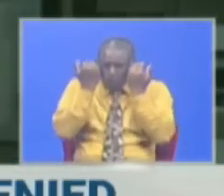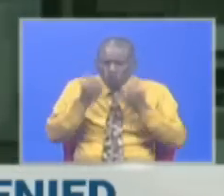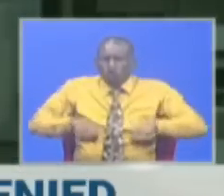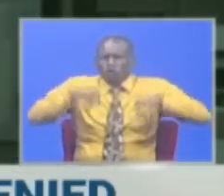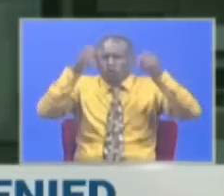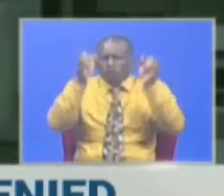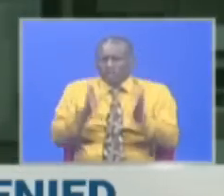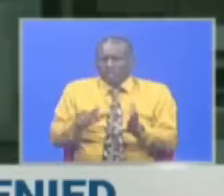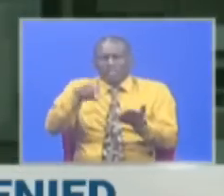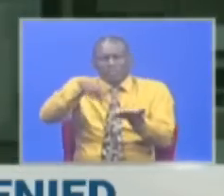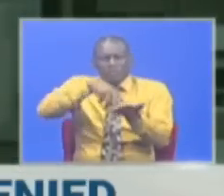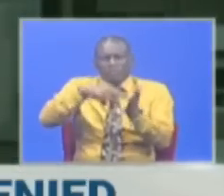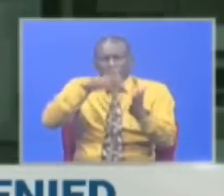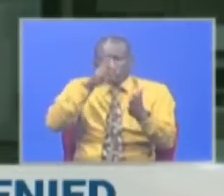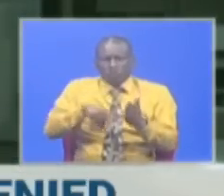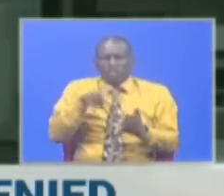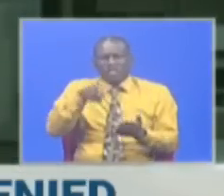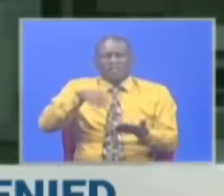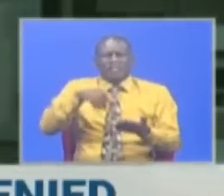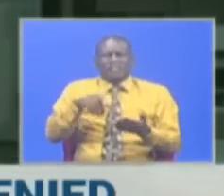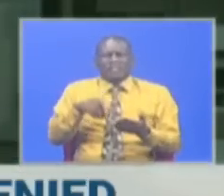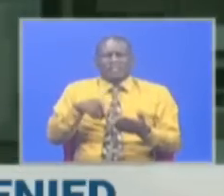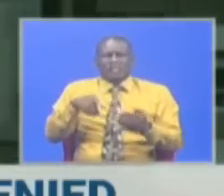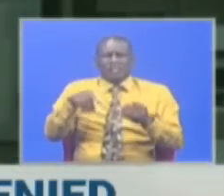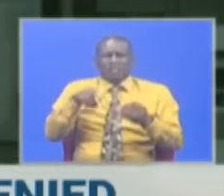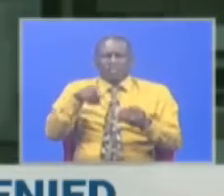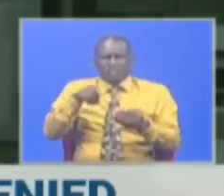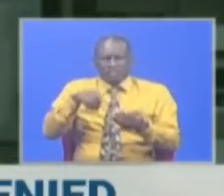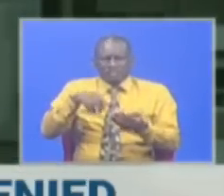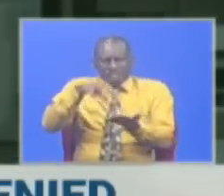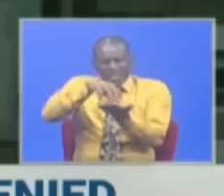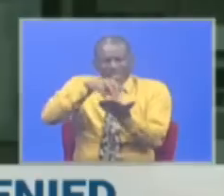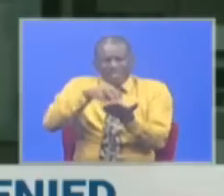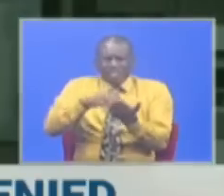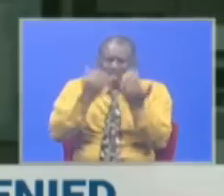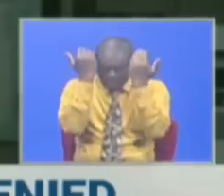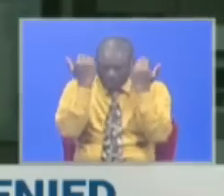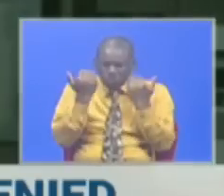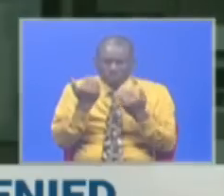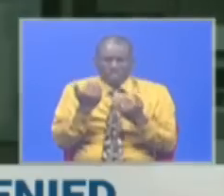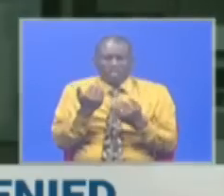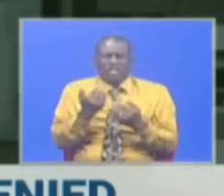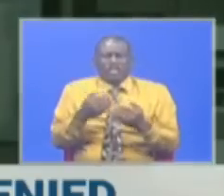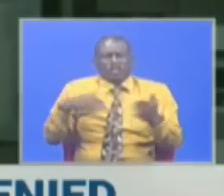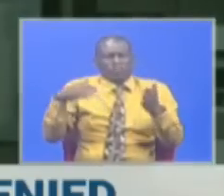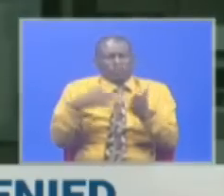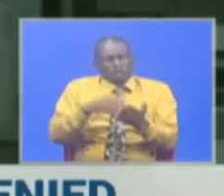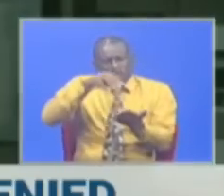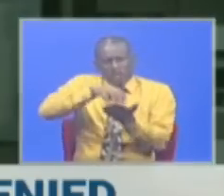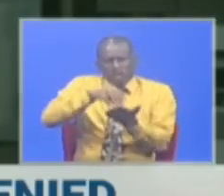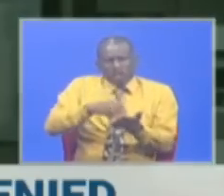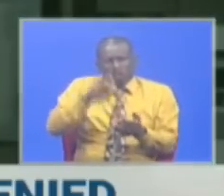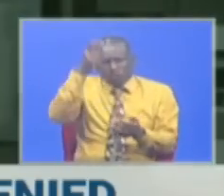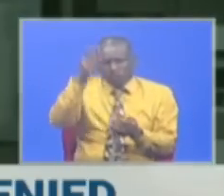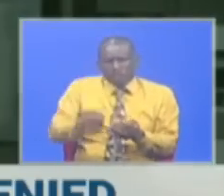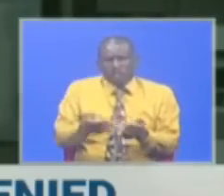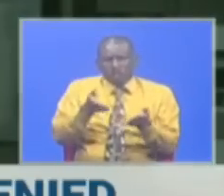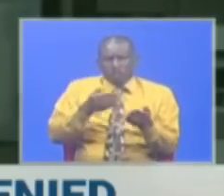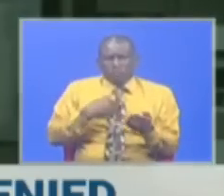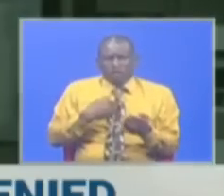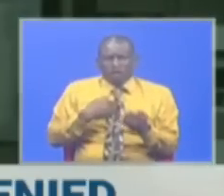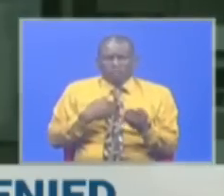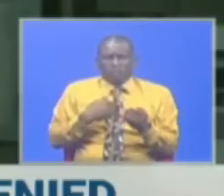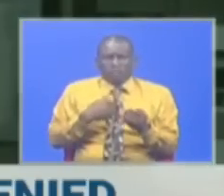that it's sort of deterring the chase for justice. Here is a report I prepared